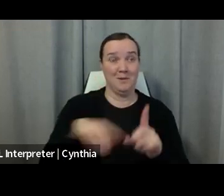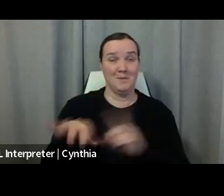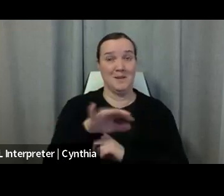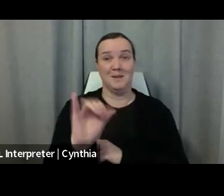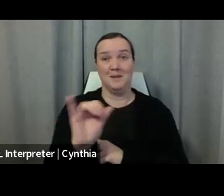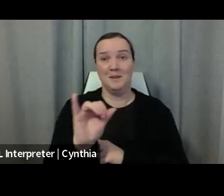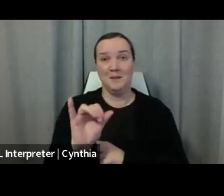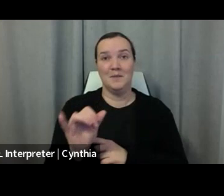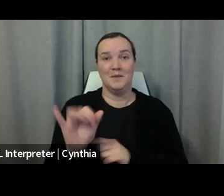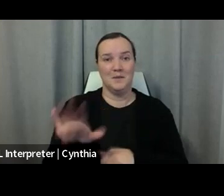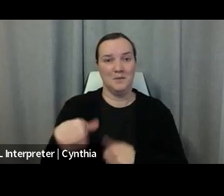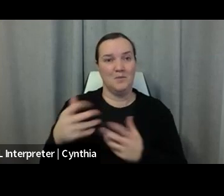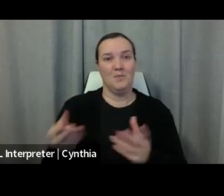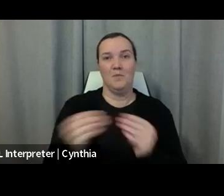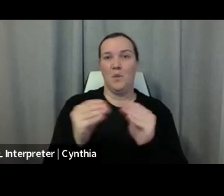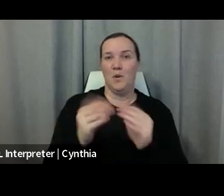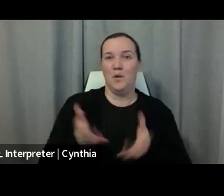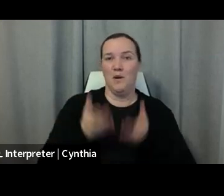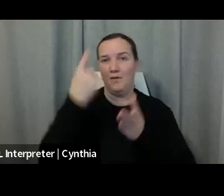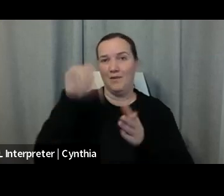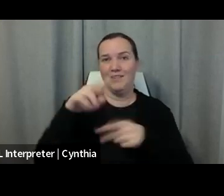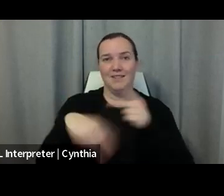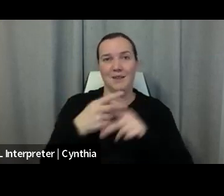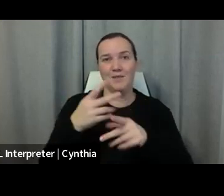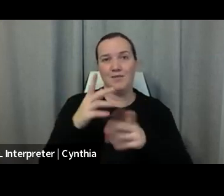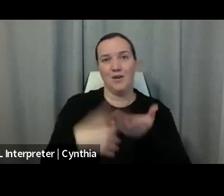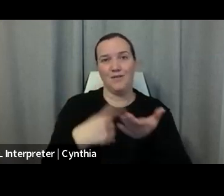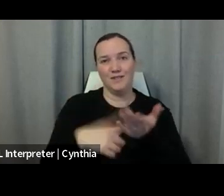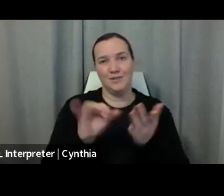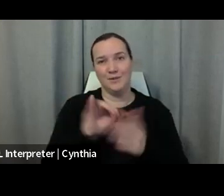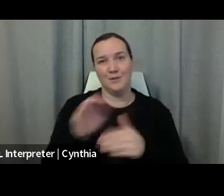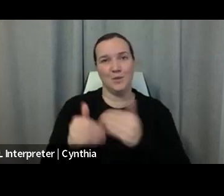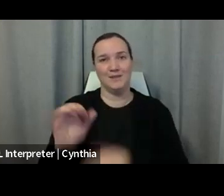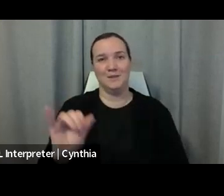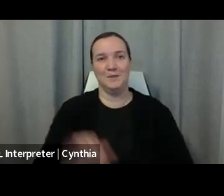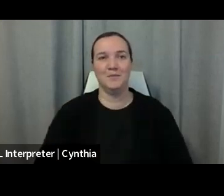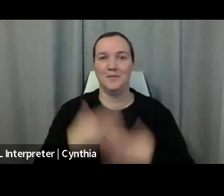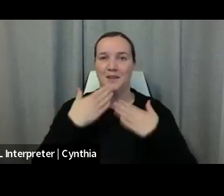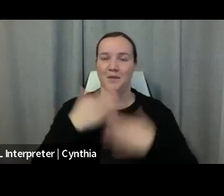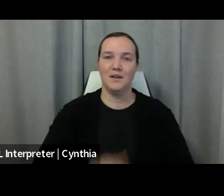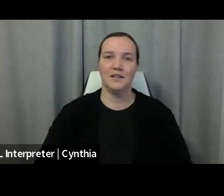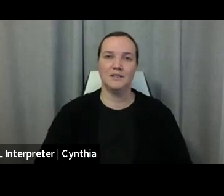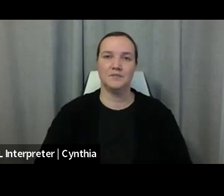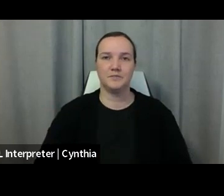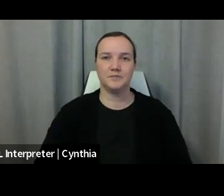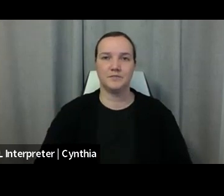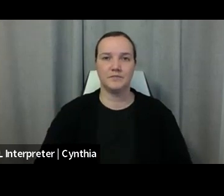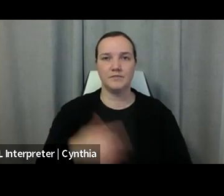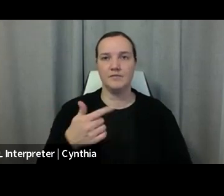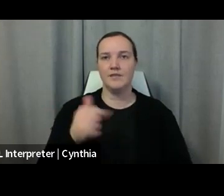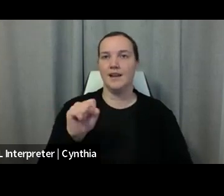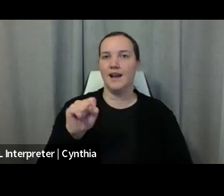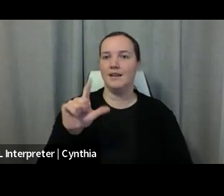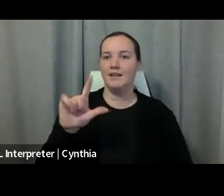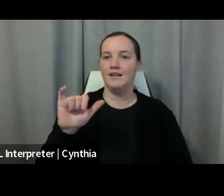more to offer to these kinds of conversations and processes. Thank you. So I'm gonna just, yeah, and just shift gaslighting.